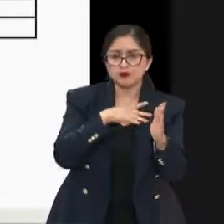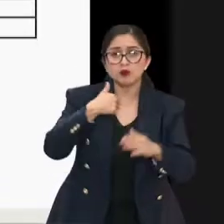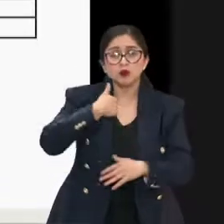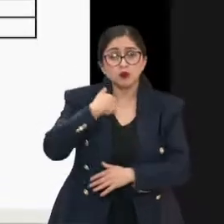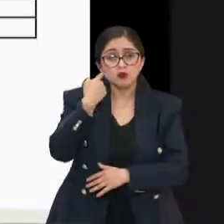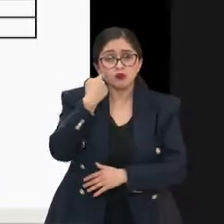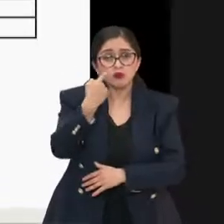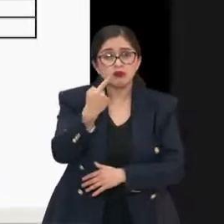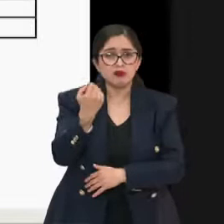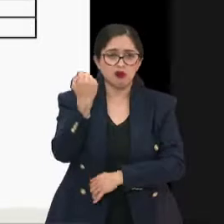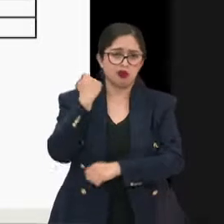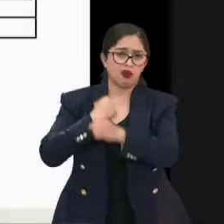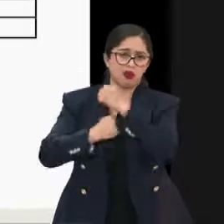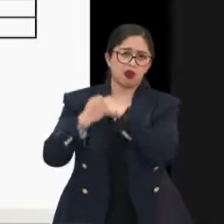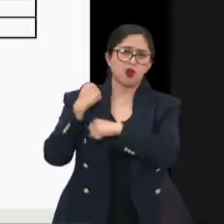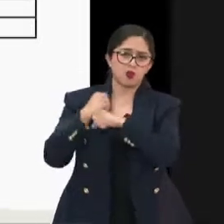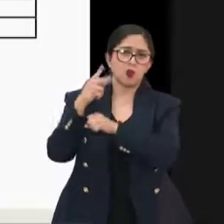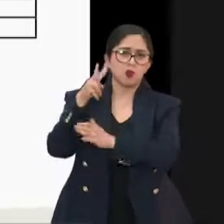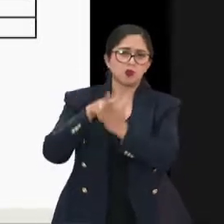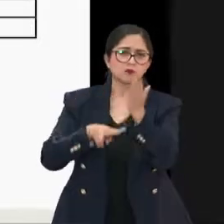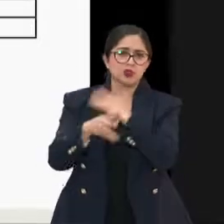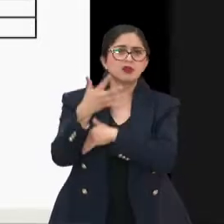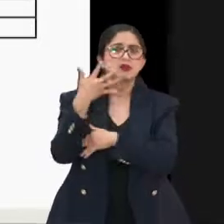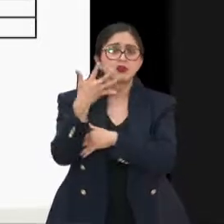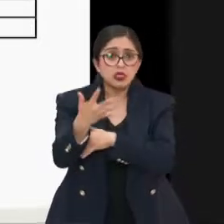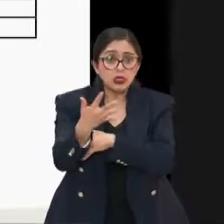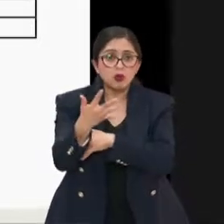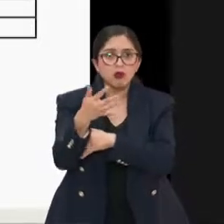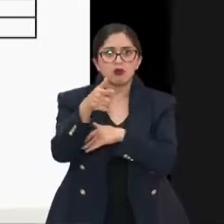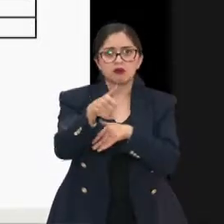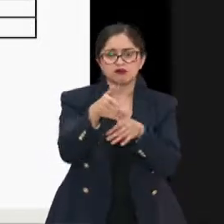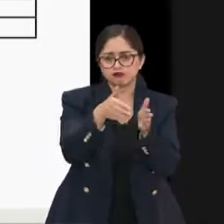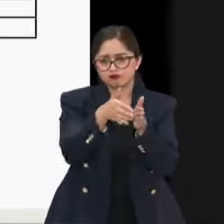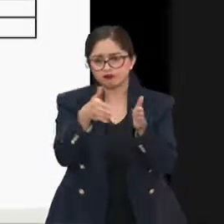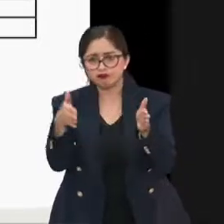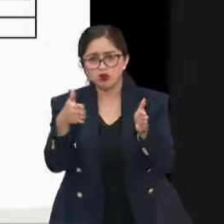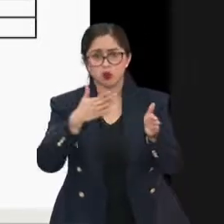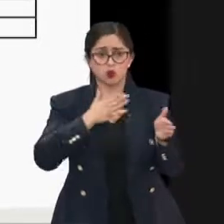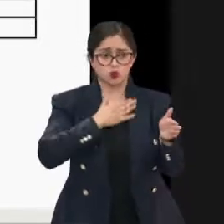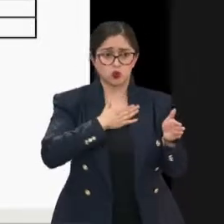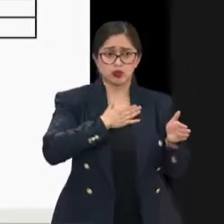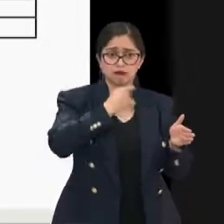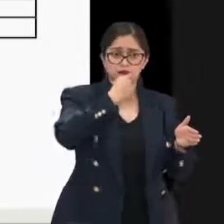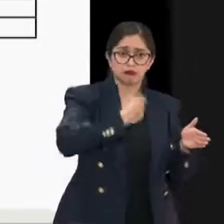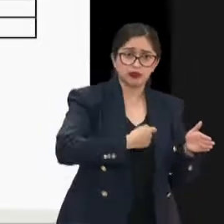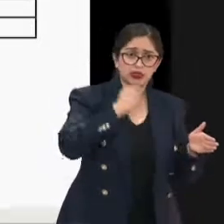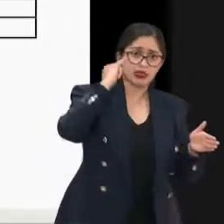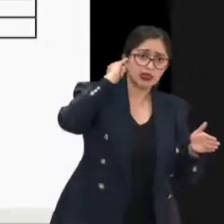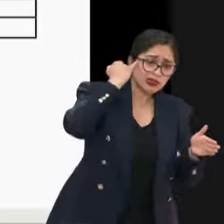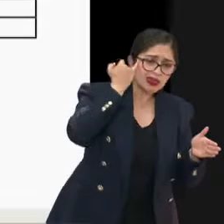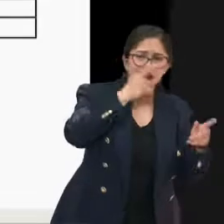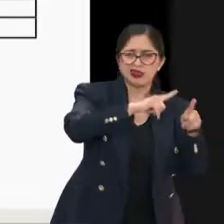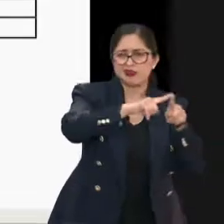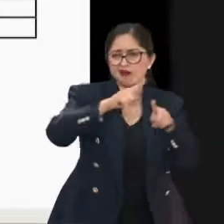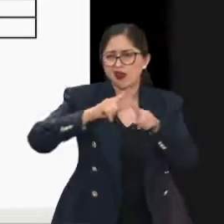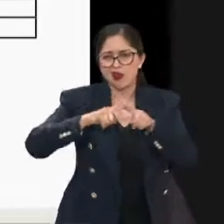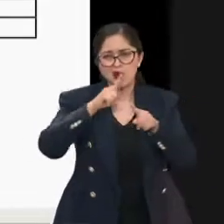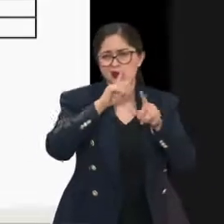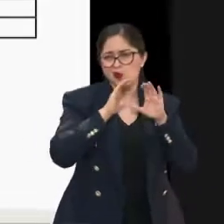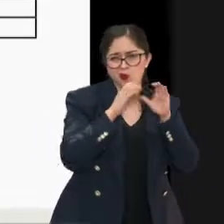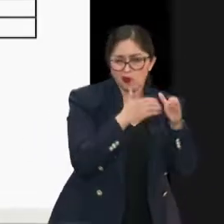of the affectation between one another. So in 2005, the correlation between I